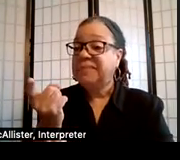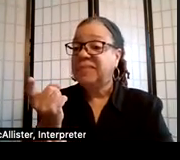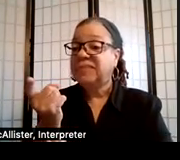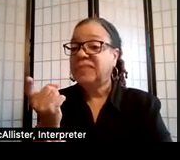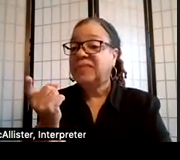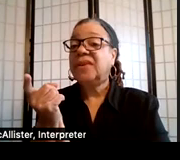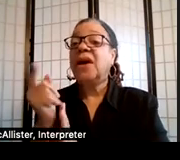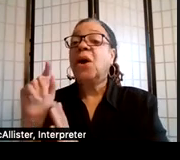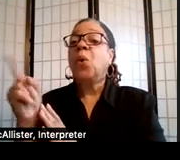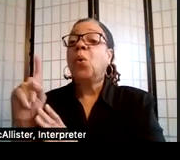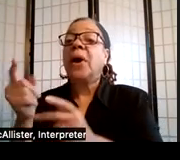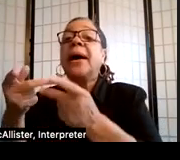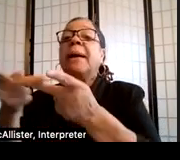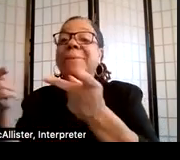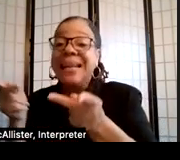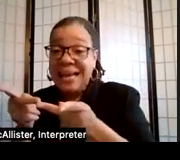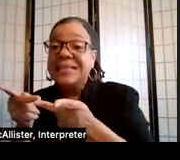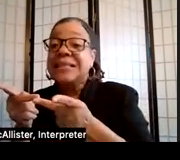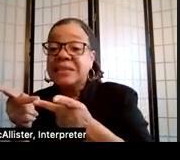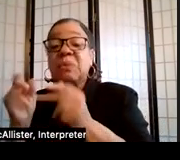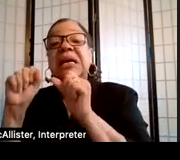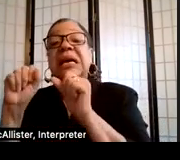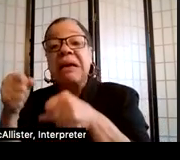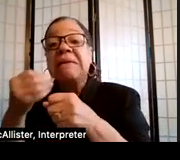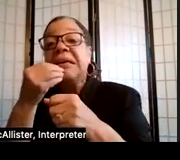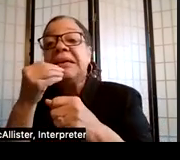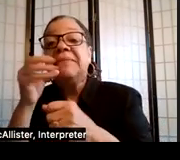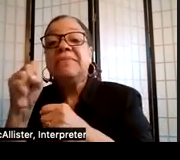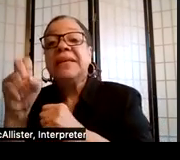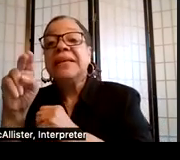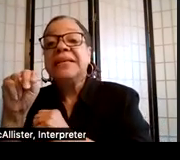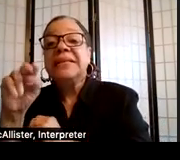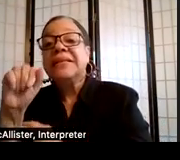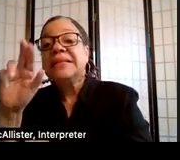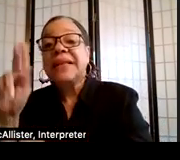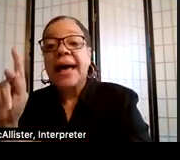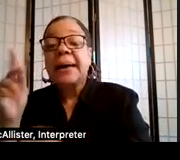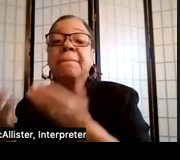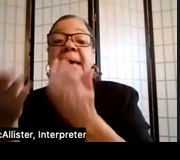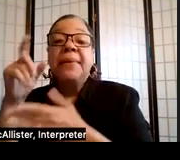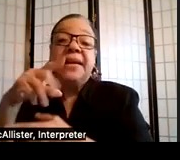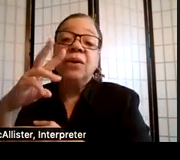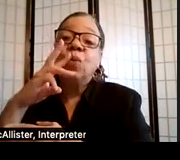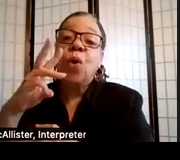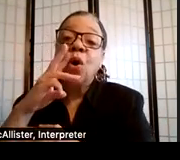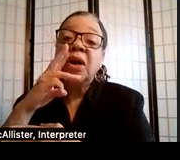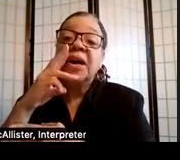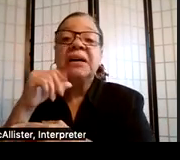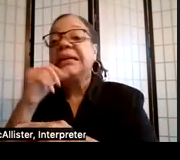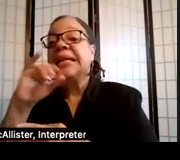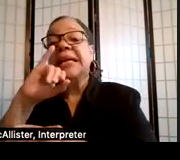where a space where they could have that stack. Maybe the person needs water versus juice.